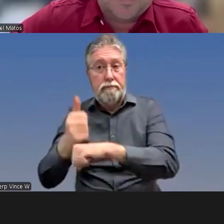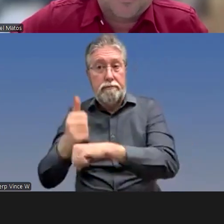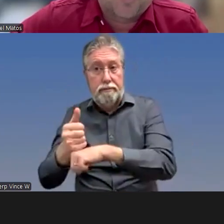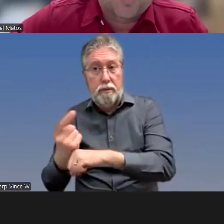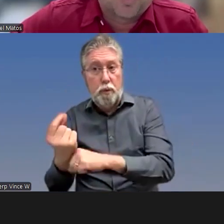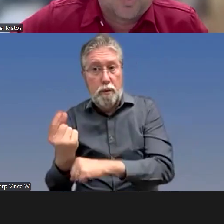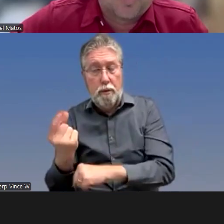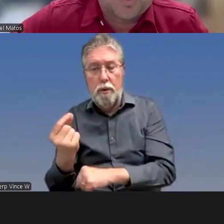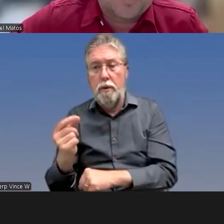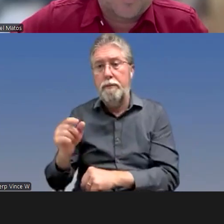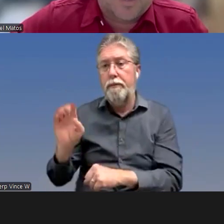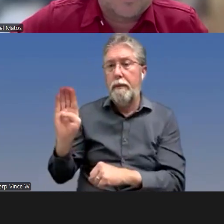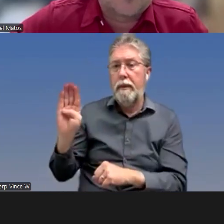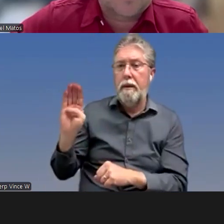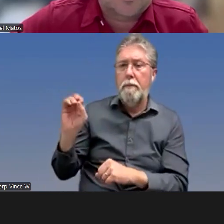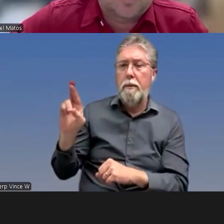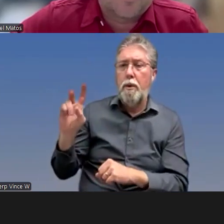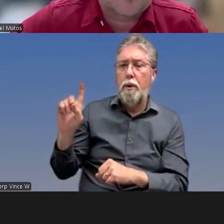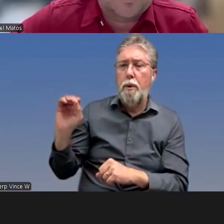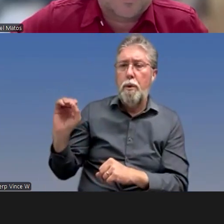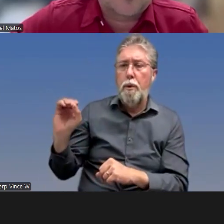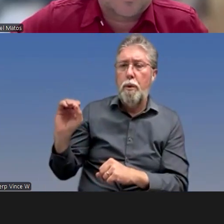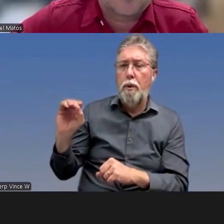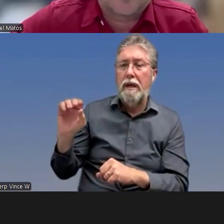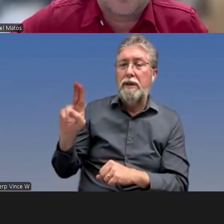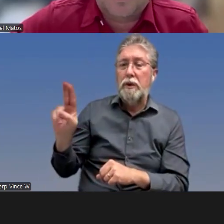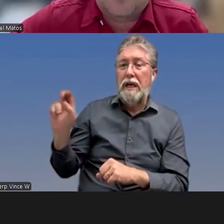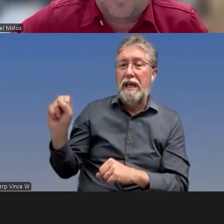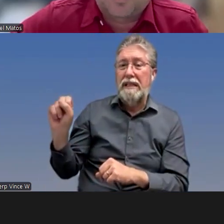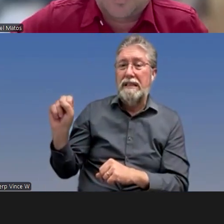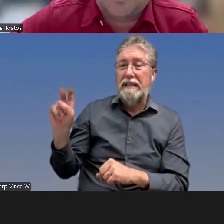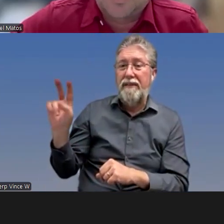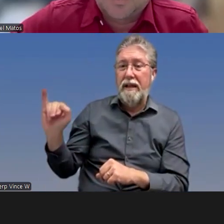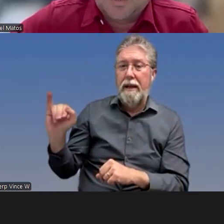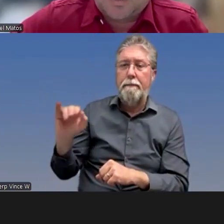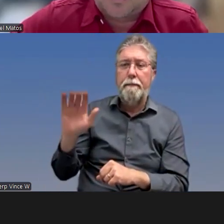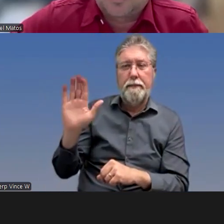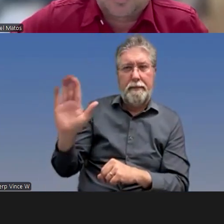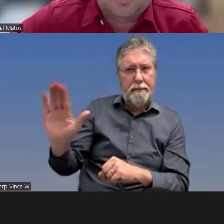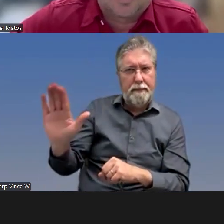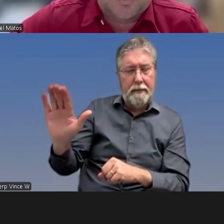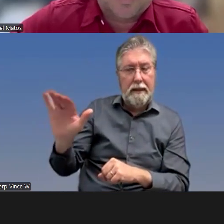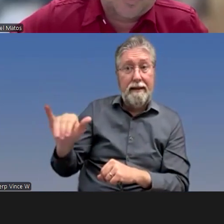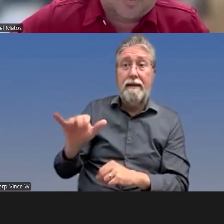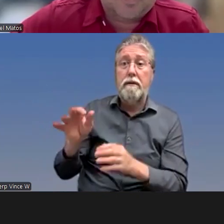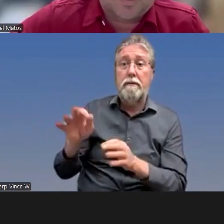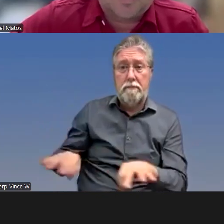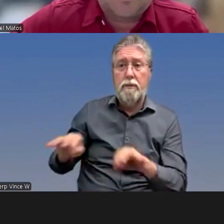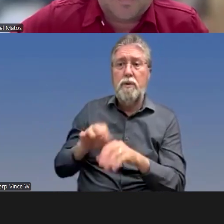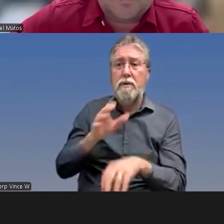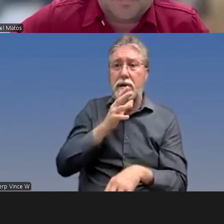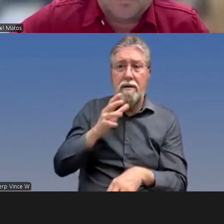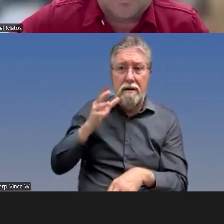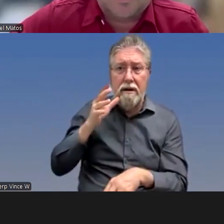in the Bordeaux area in St. Thomas. It's a very important agricultural and